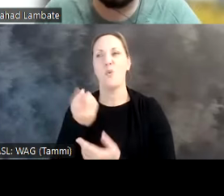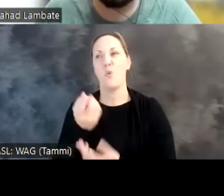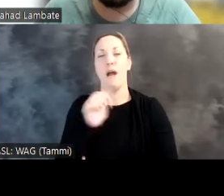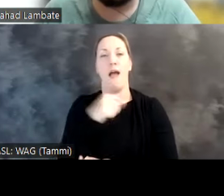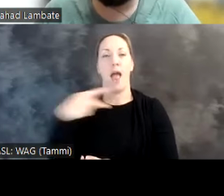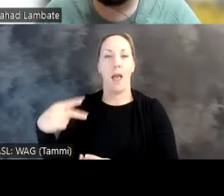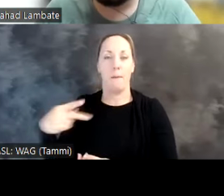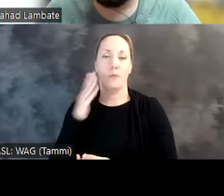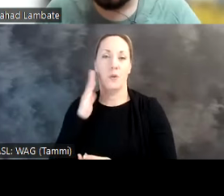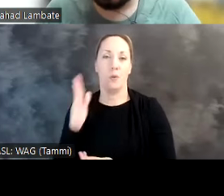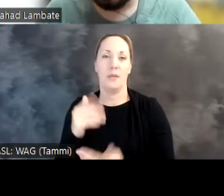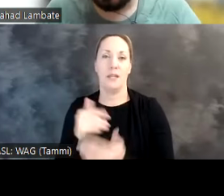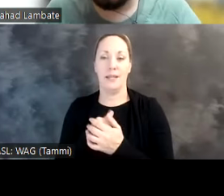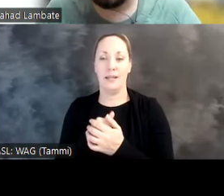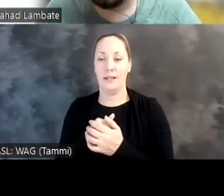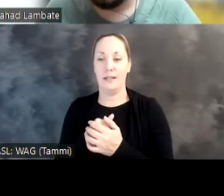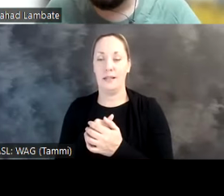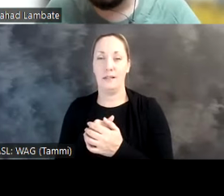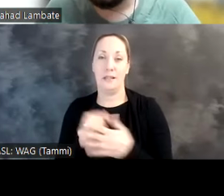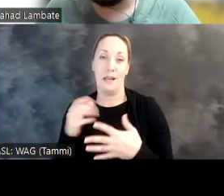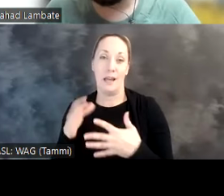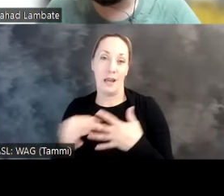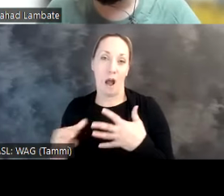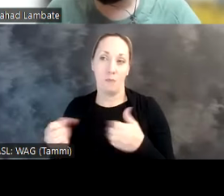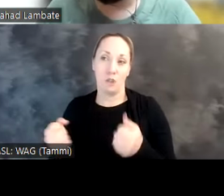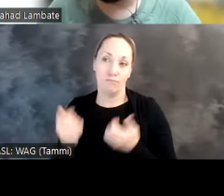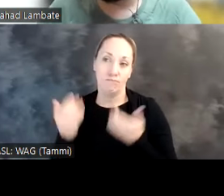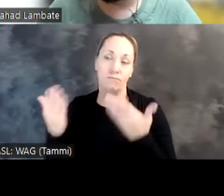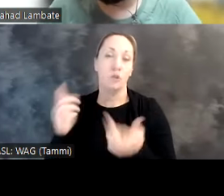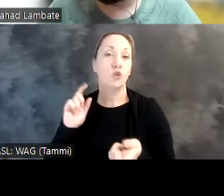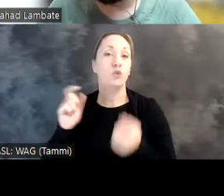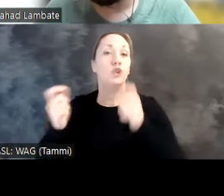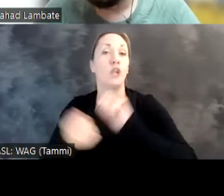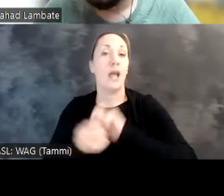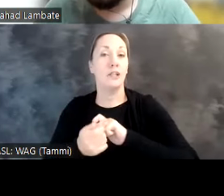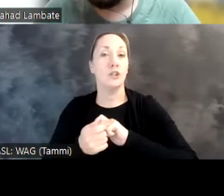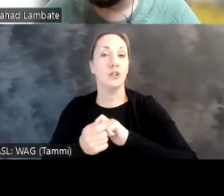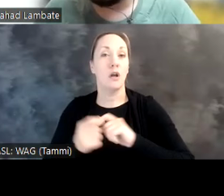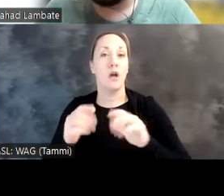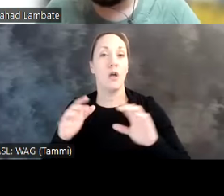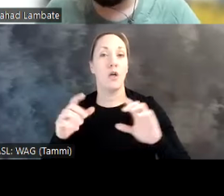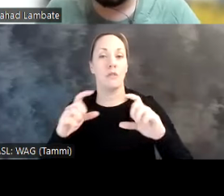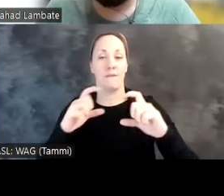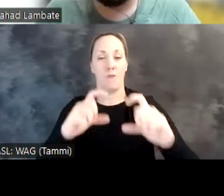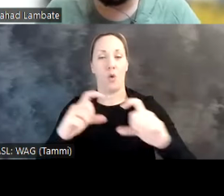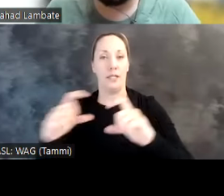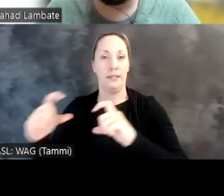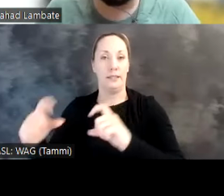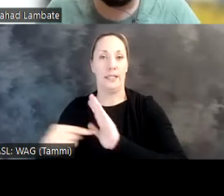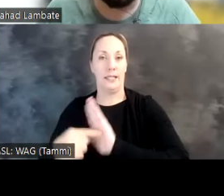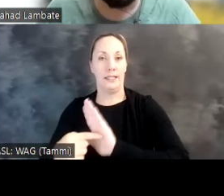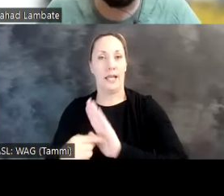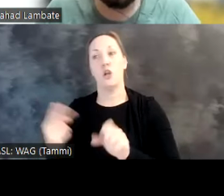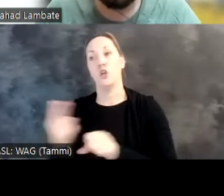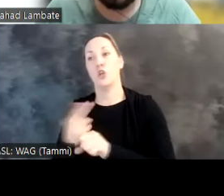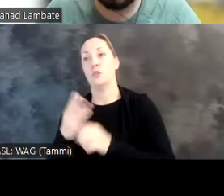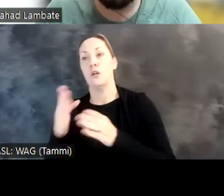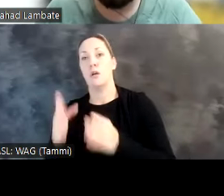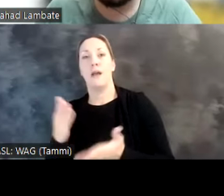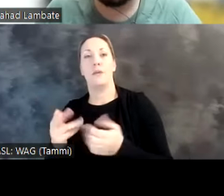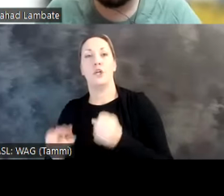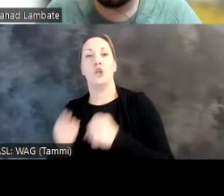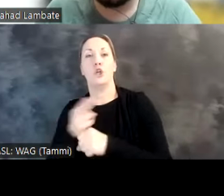be an option given to change the focus indicator, or user might be using certain add-ons to